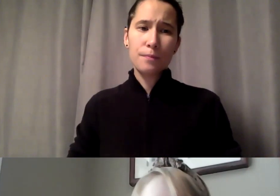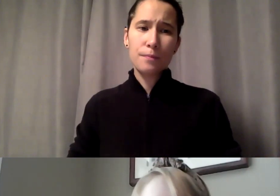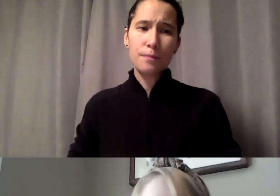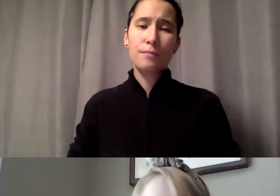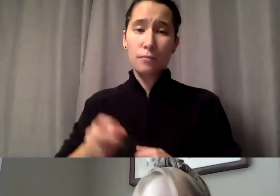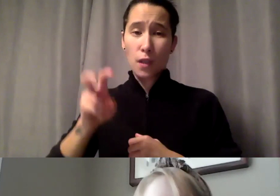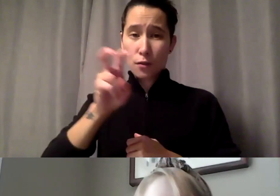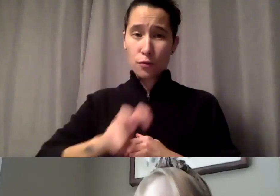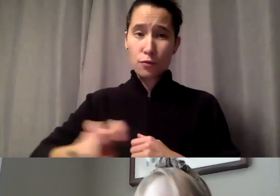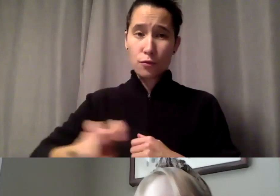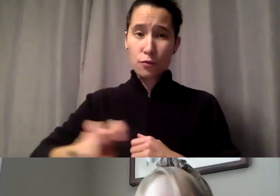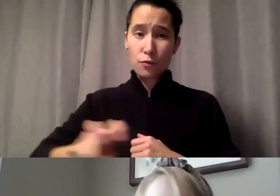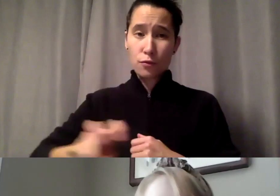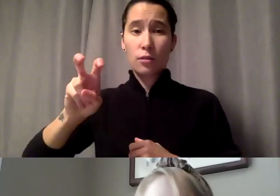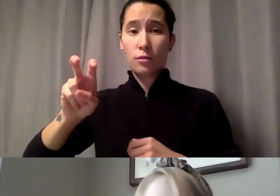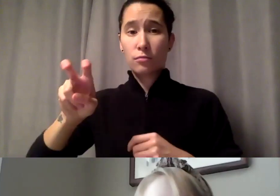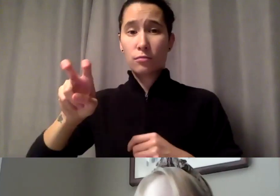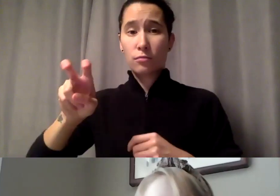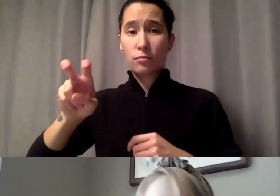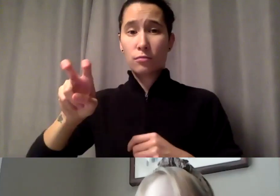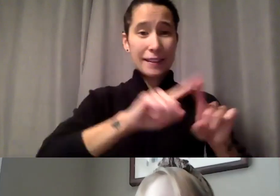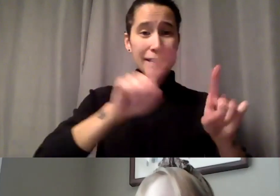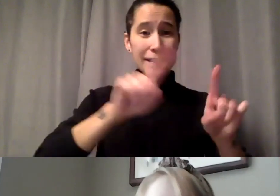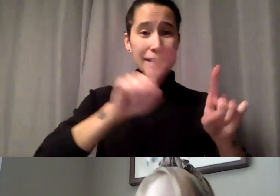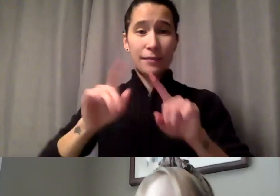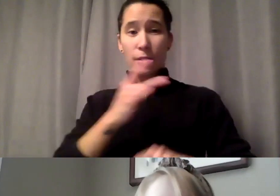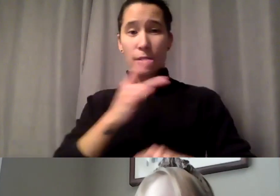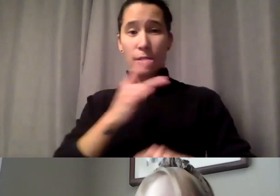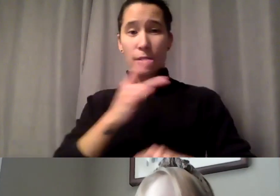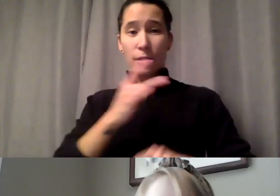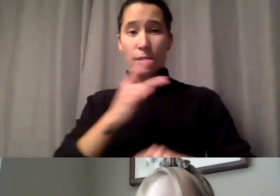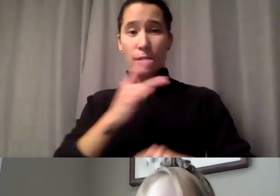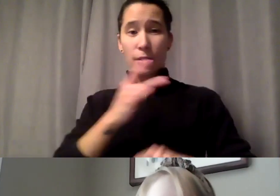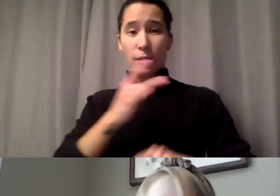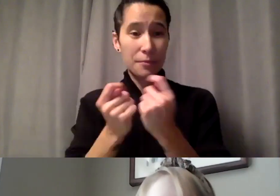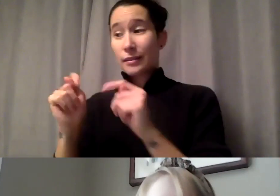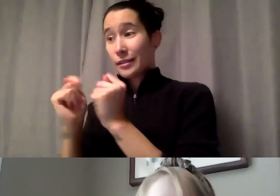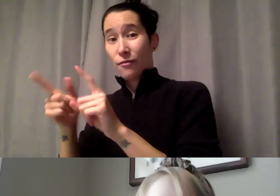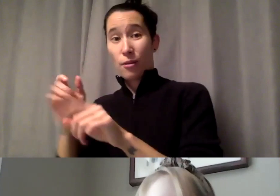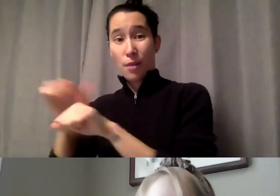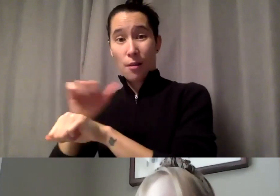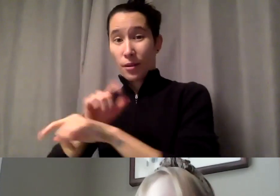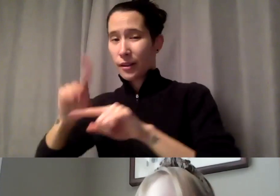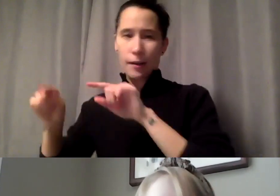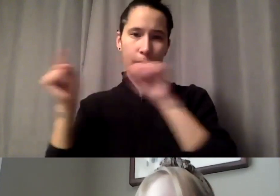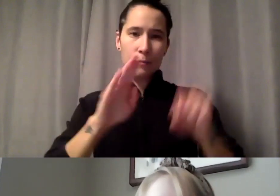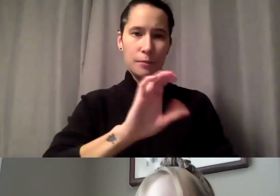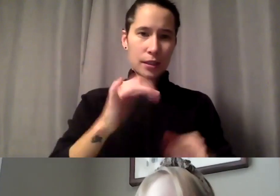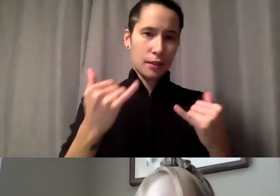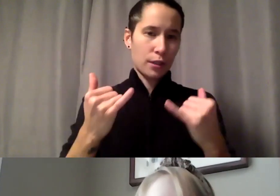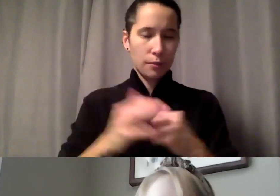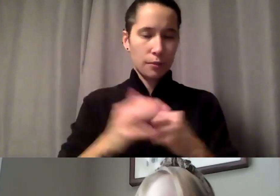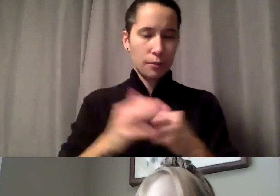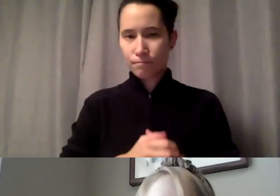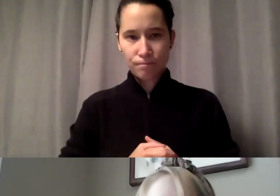travel for interprovincial travel for a team, so a team from Alberta cannot come to BC right now. The team